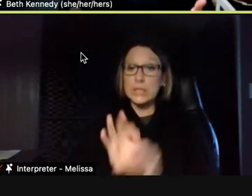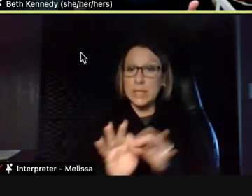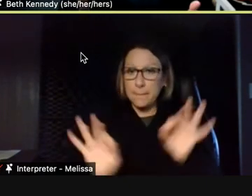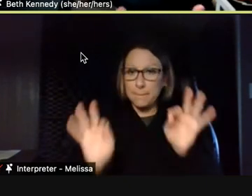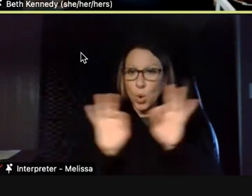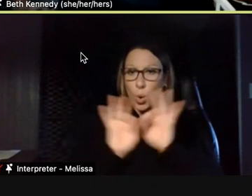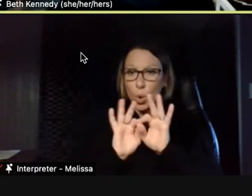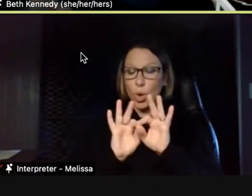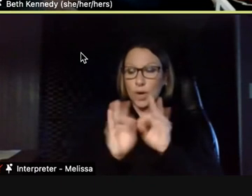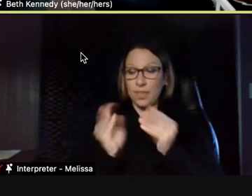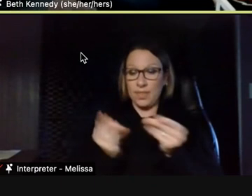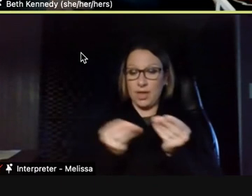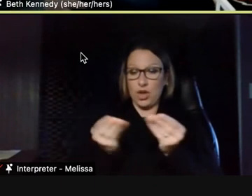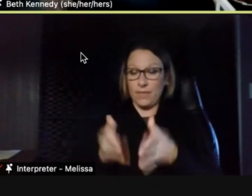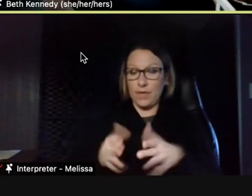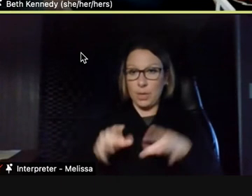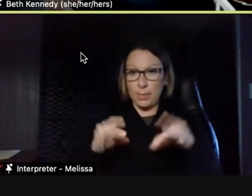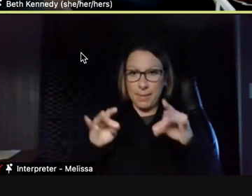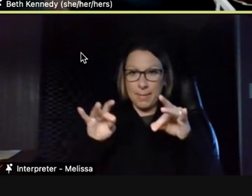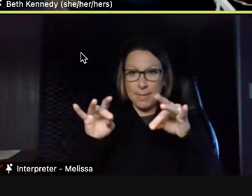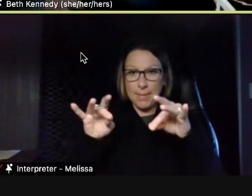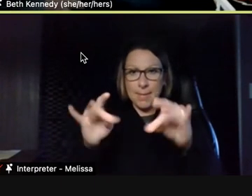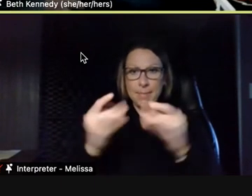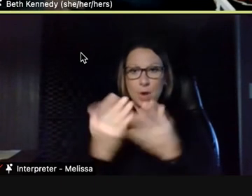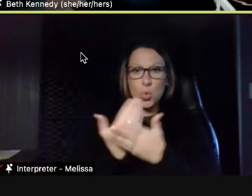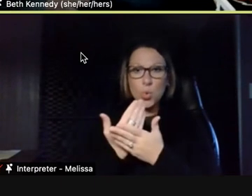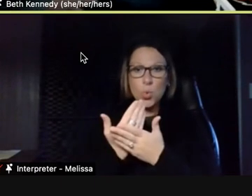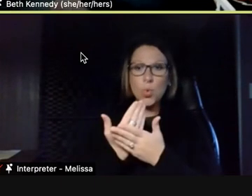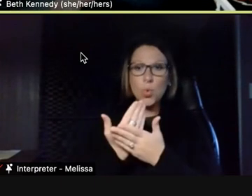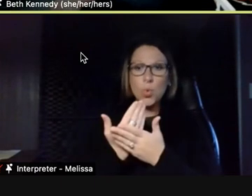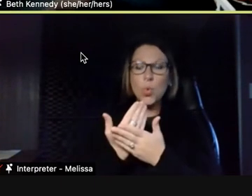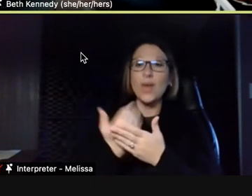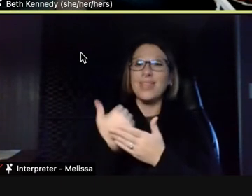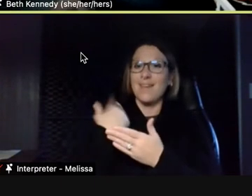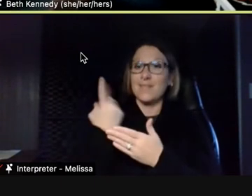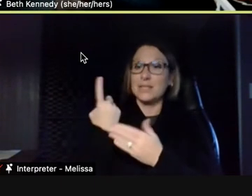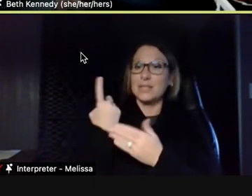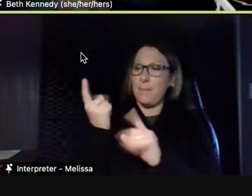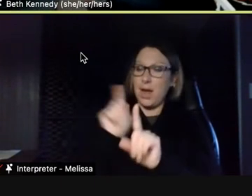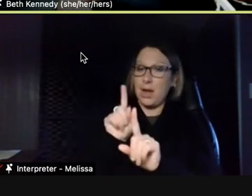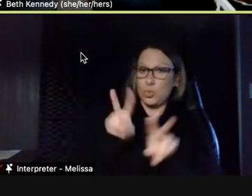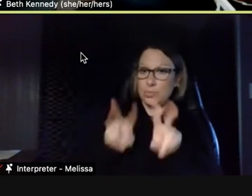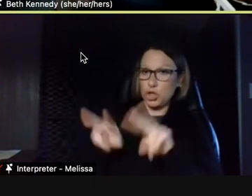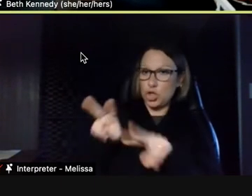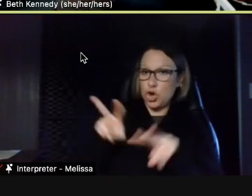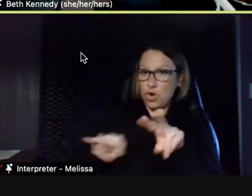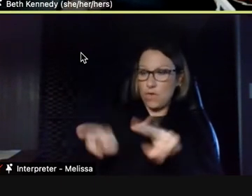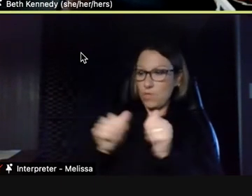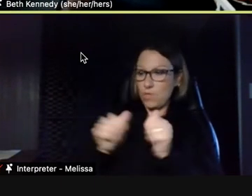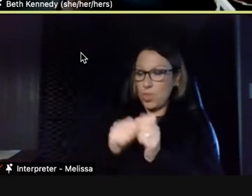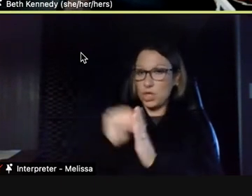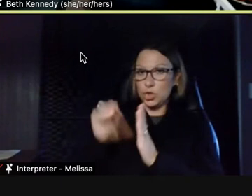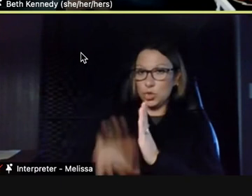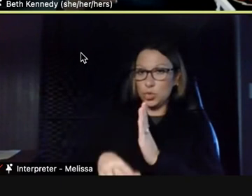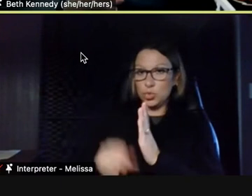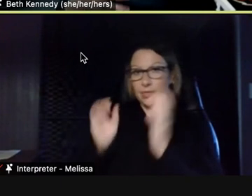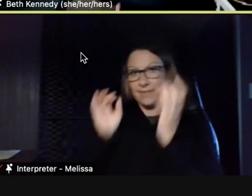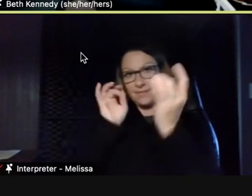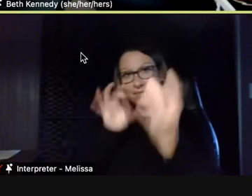knowledge and skills that they have someone who can observe them with their student and give them feedback about their